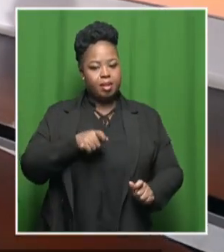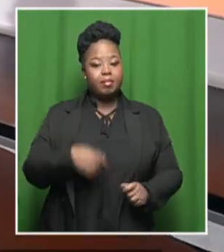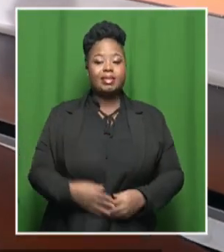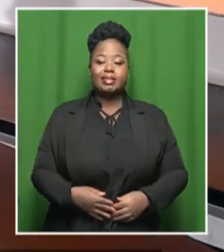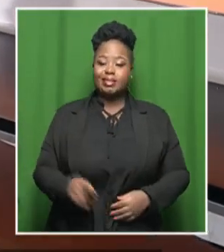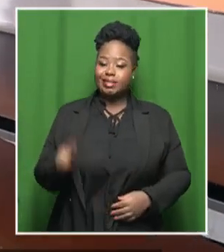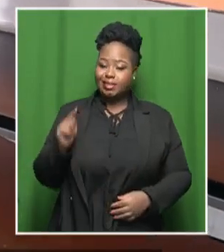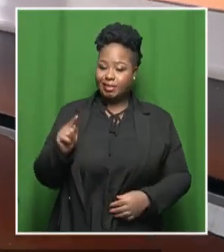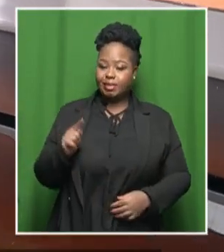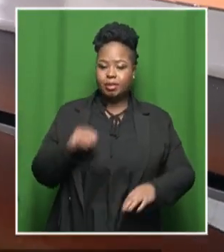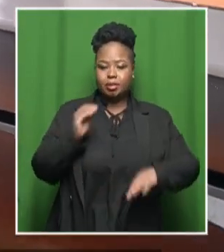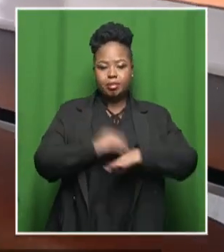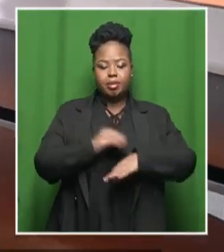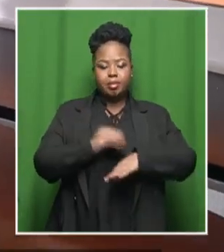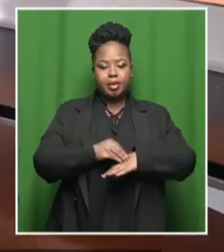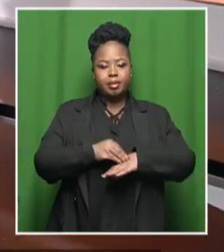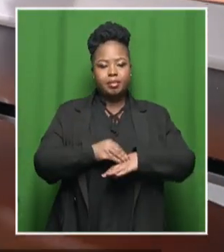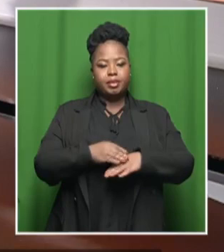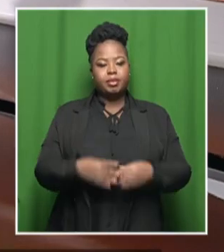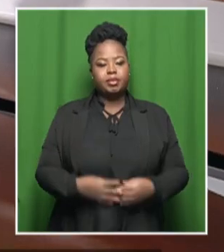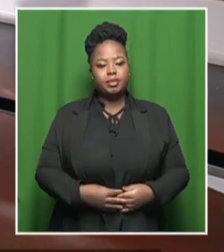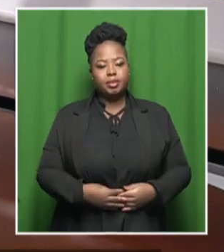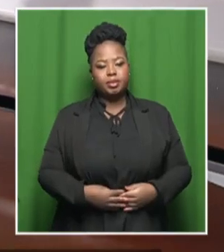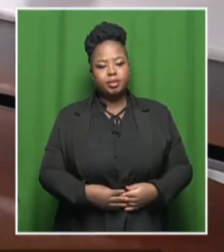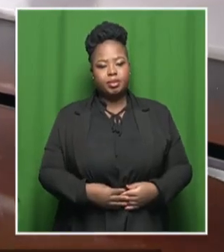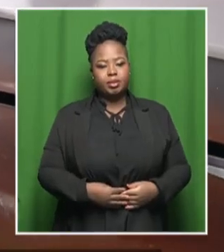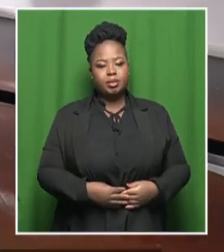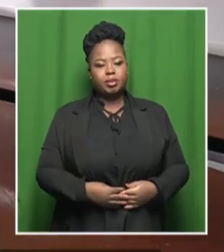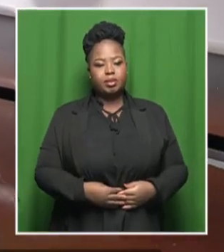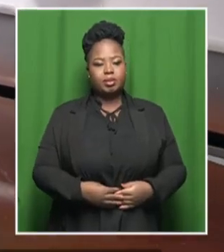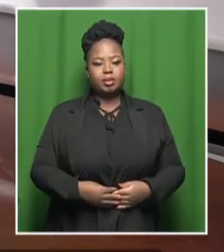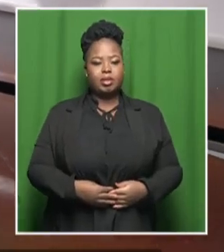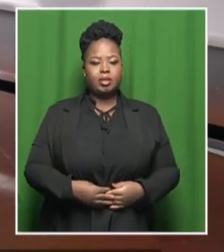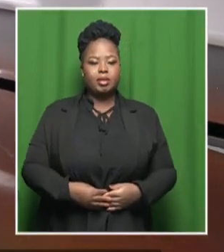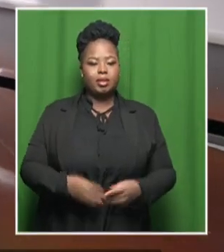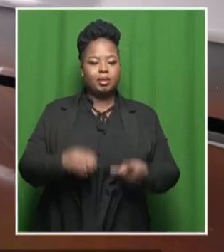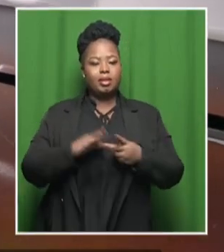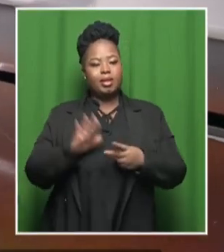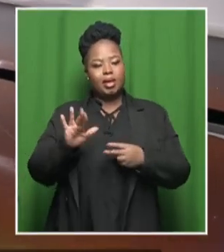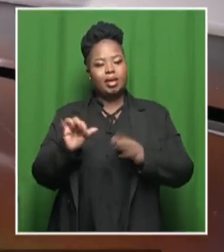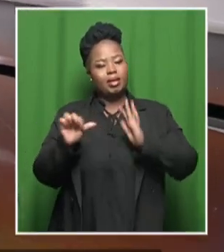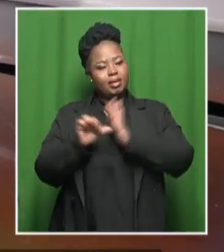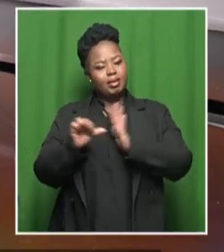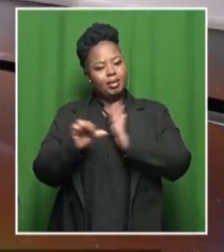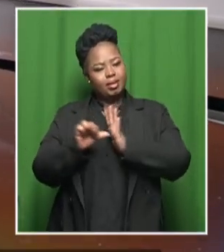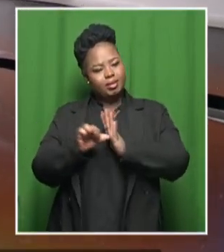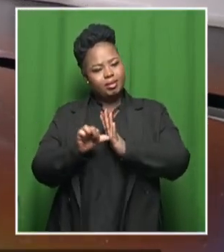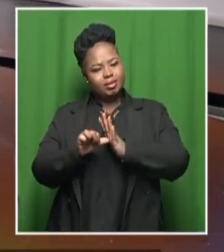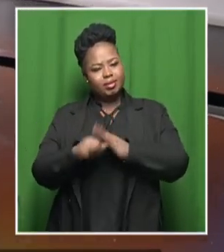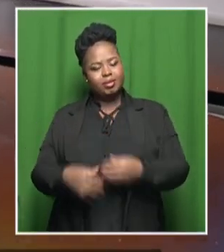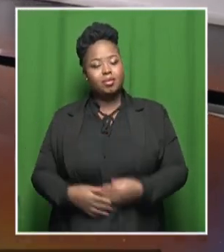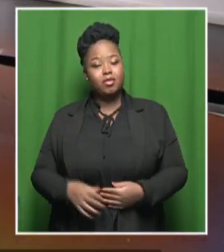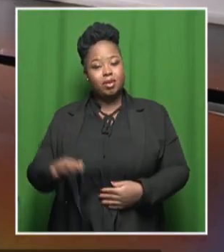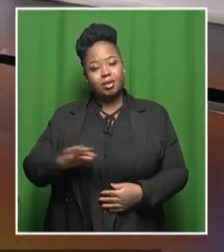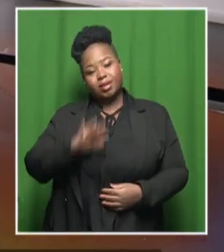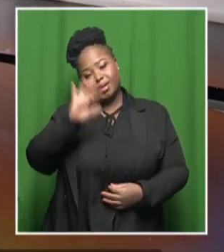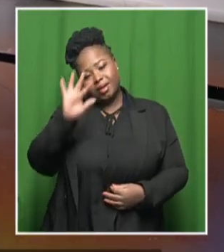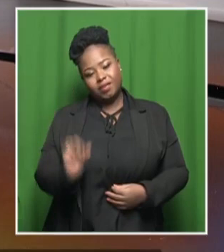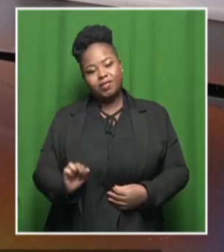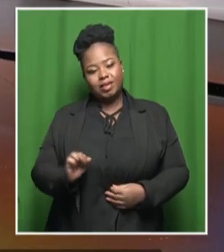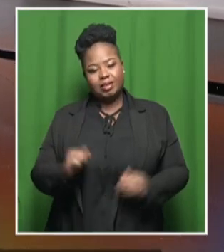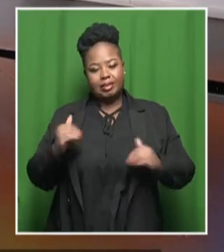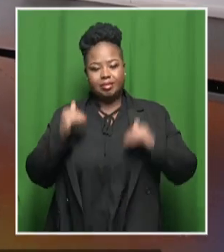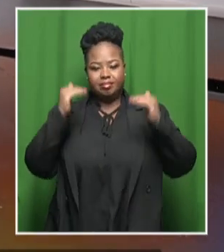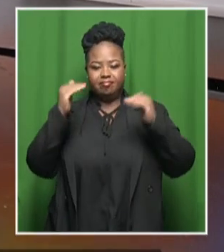leadership crisis going on in Africa today. And I think it is important by African citizens at all